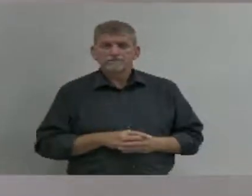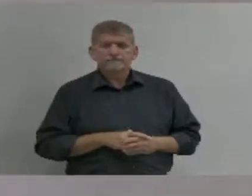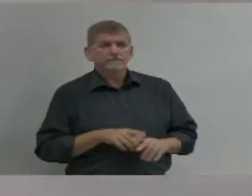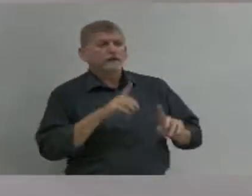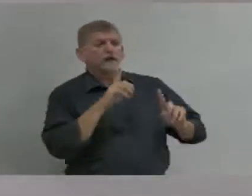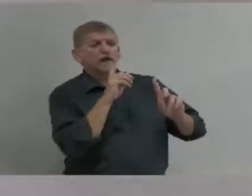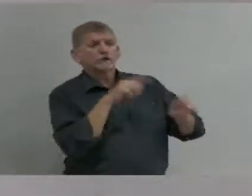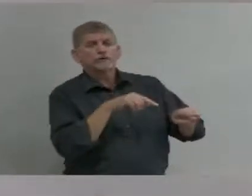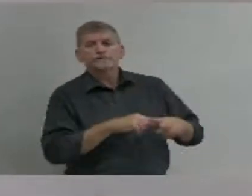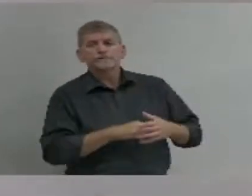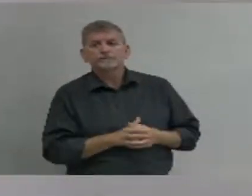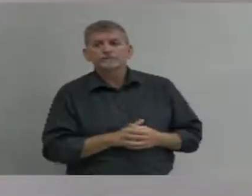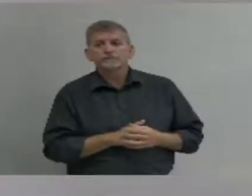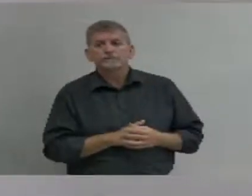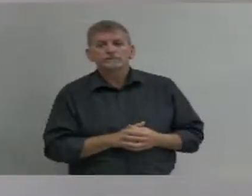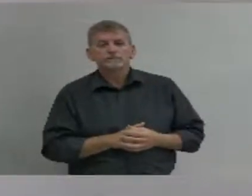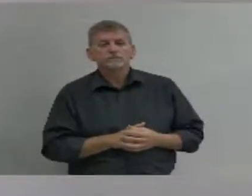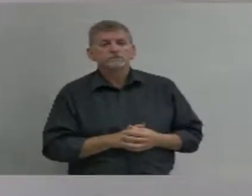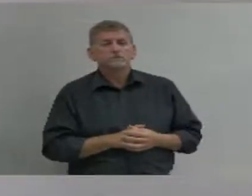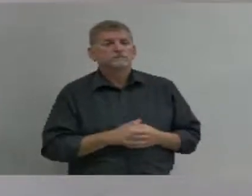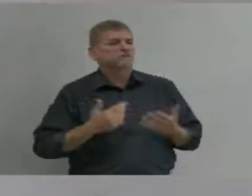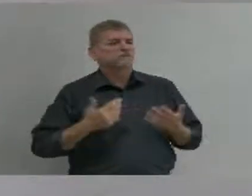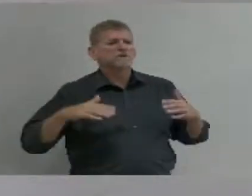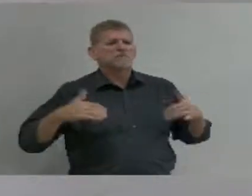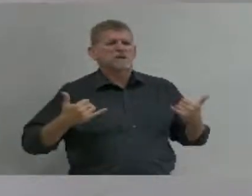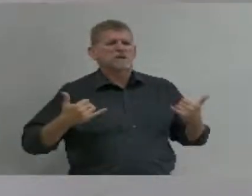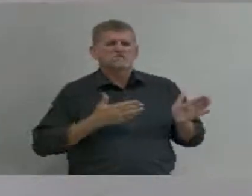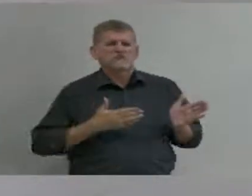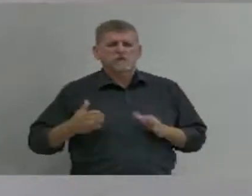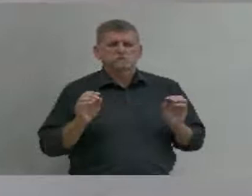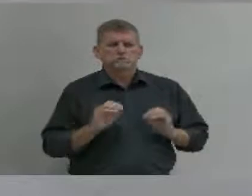currently, we're not planning on a